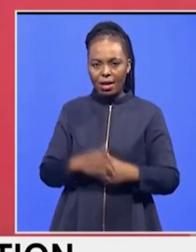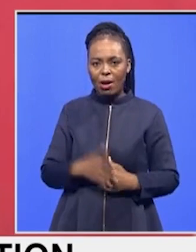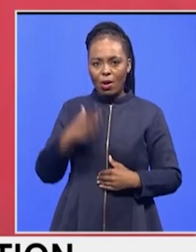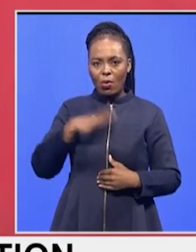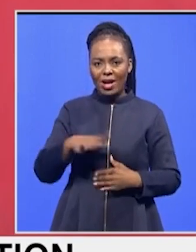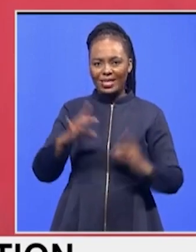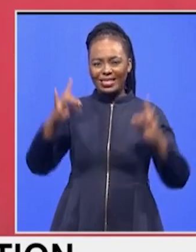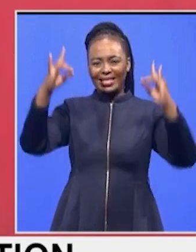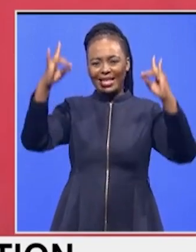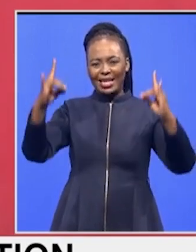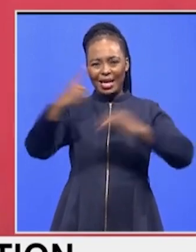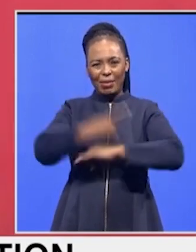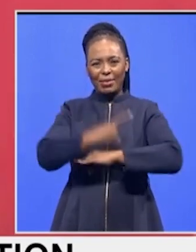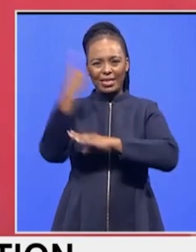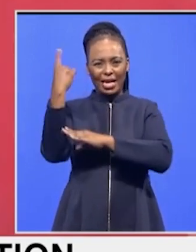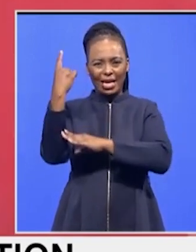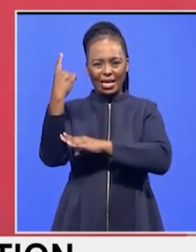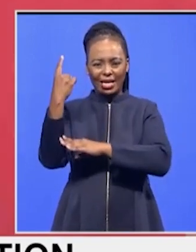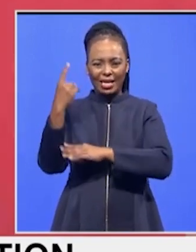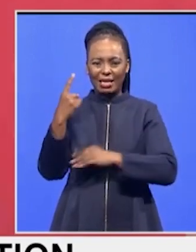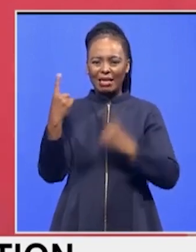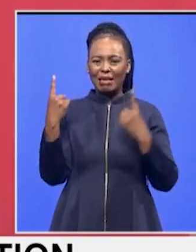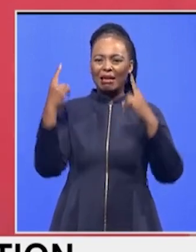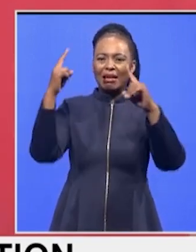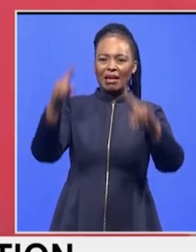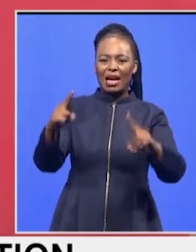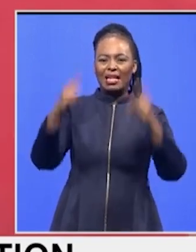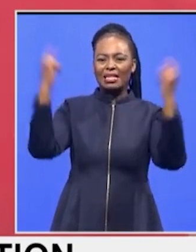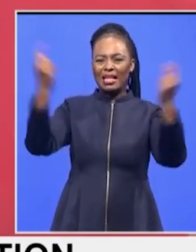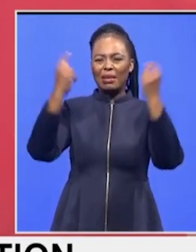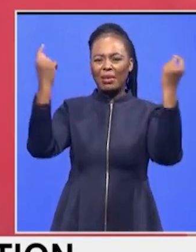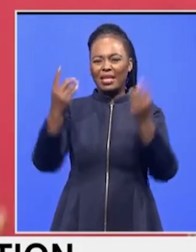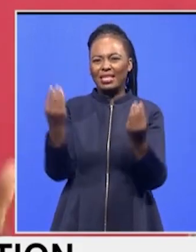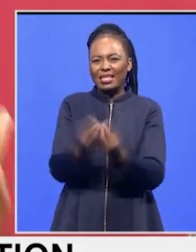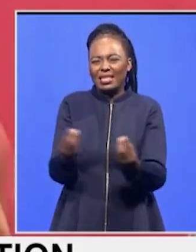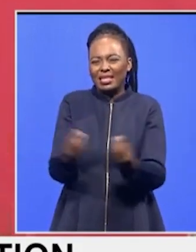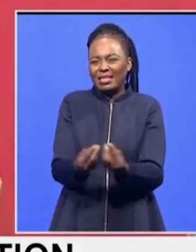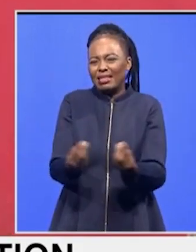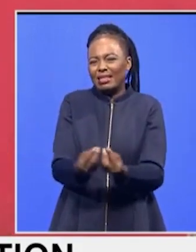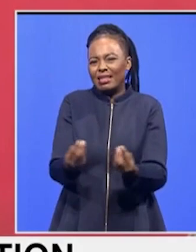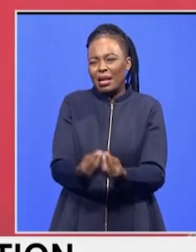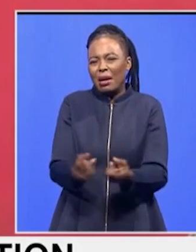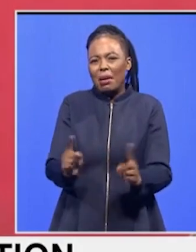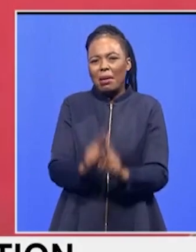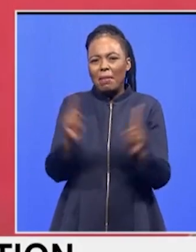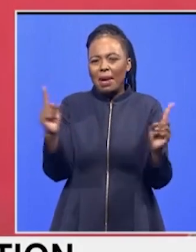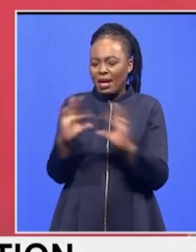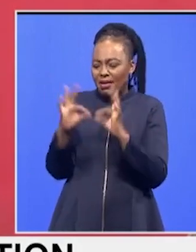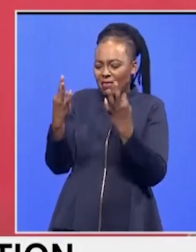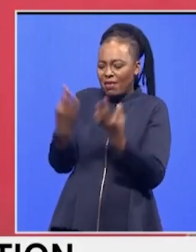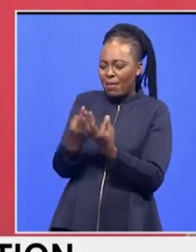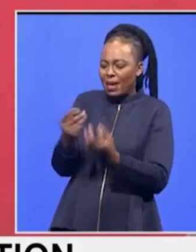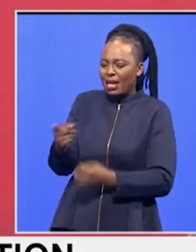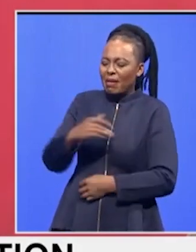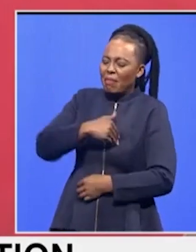Human Rights Day. I don't want to go and celebrate something when this family is in such